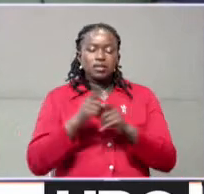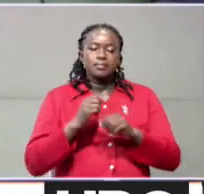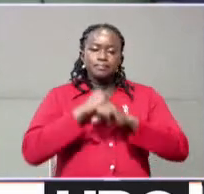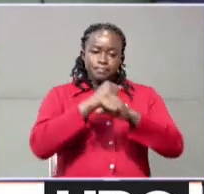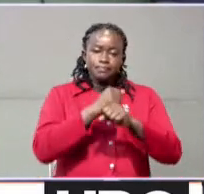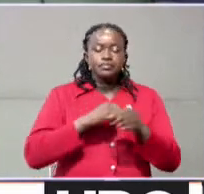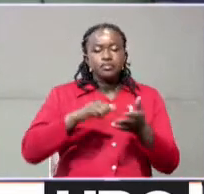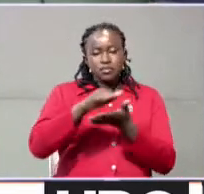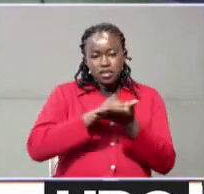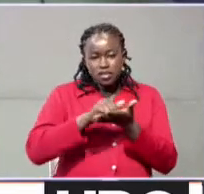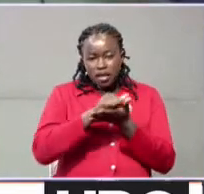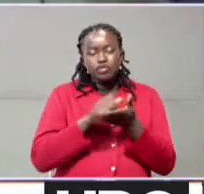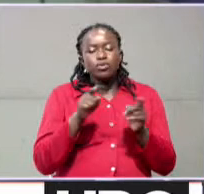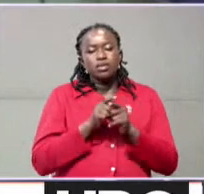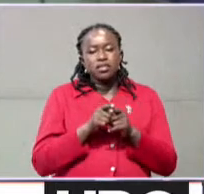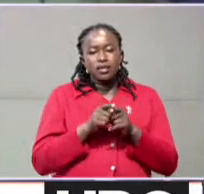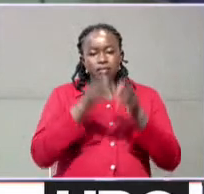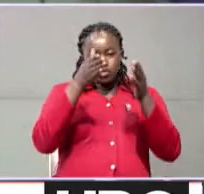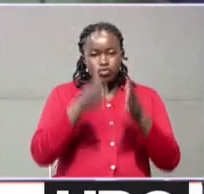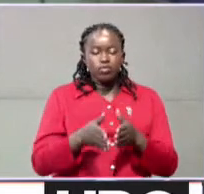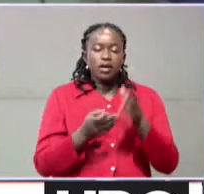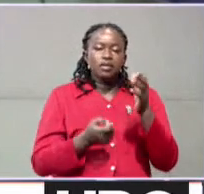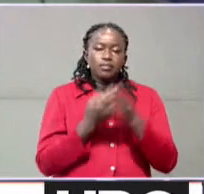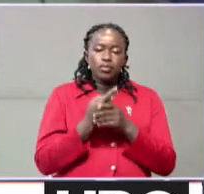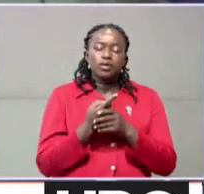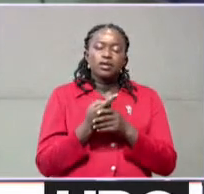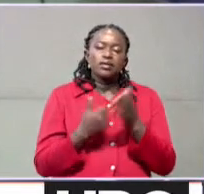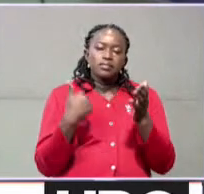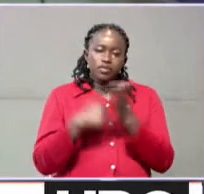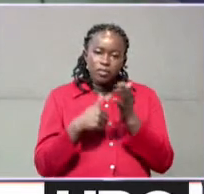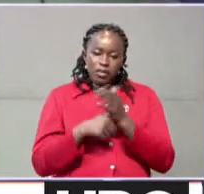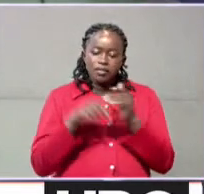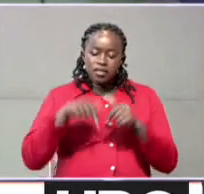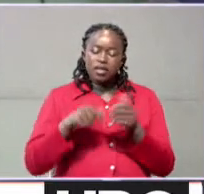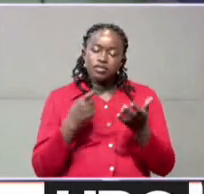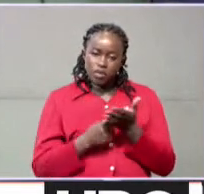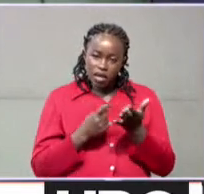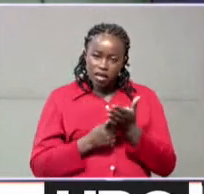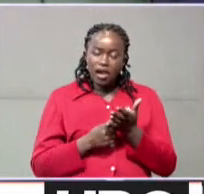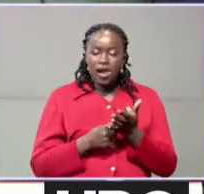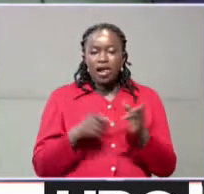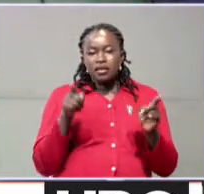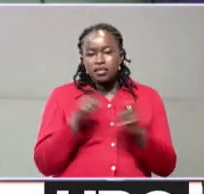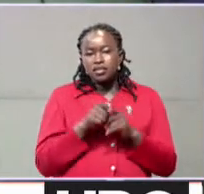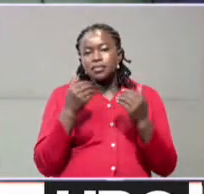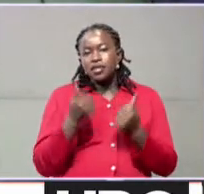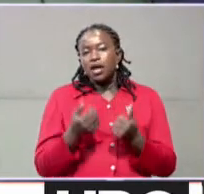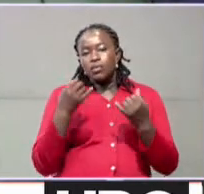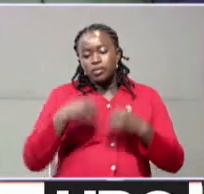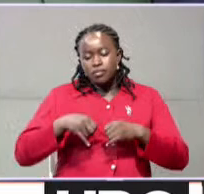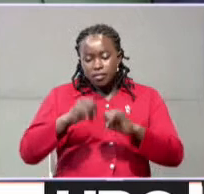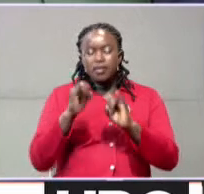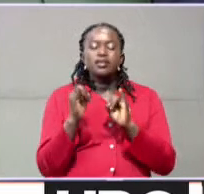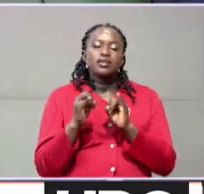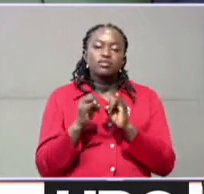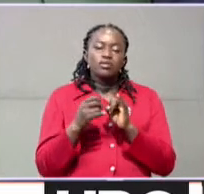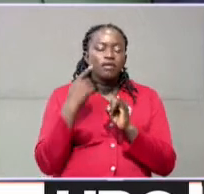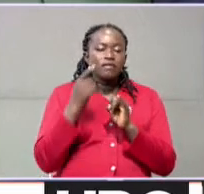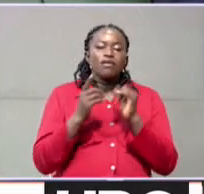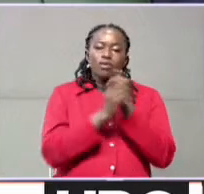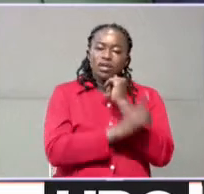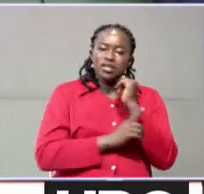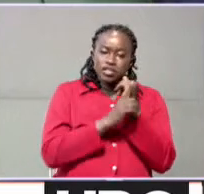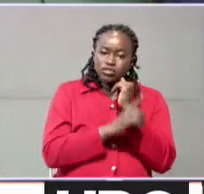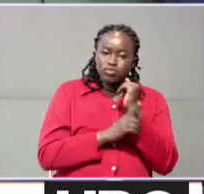natural and human induced disasters in uganda thereby rendering the implementation of district